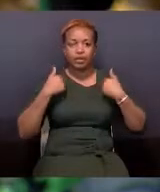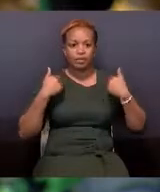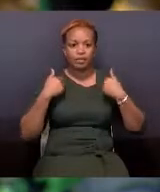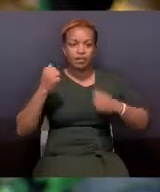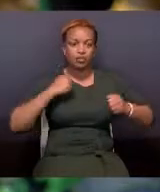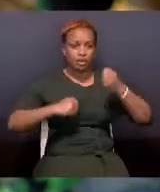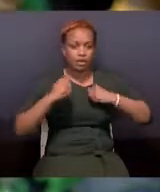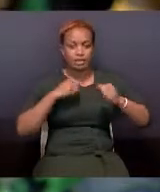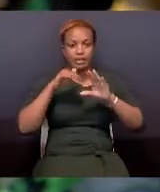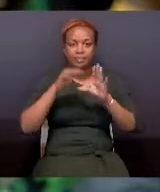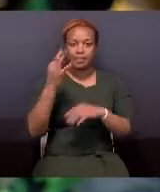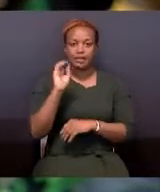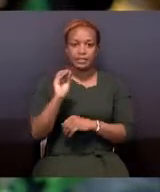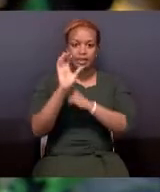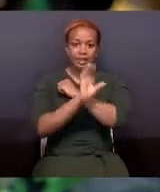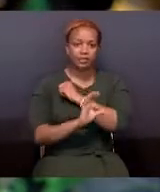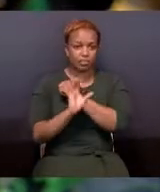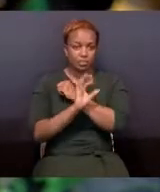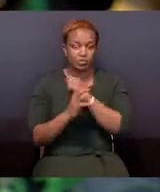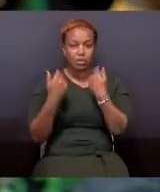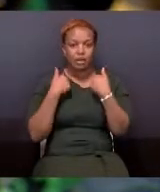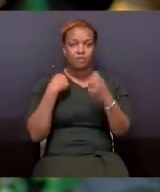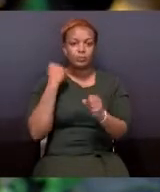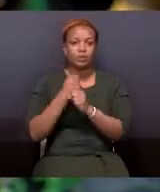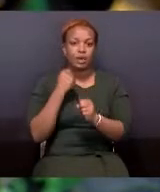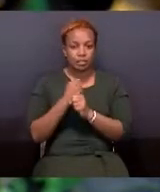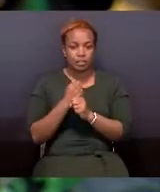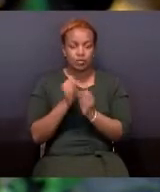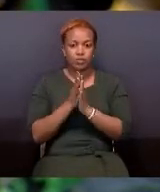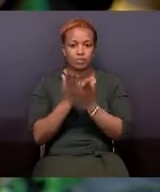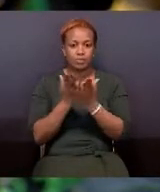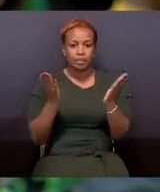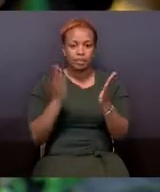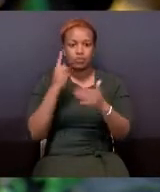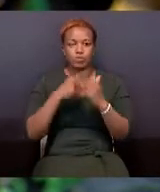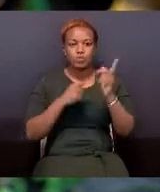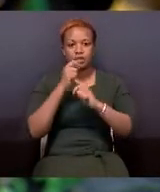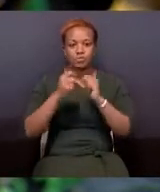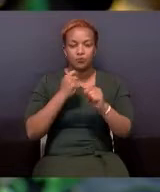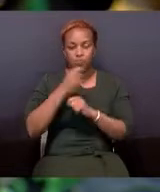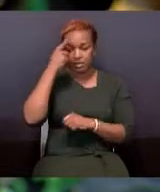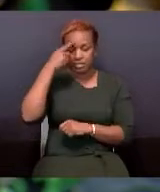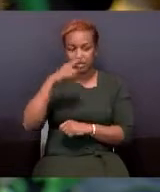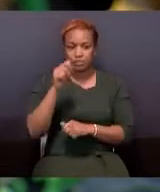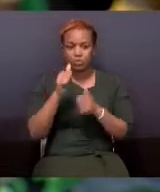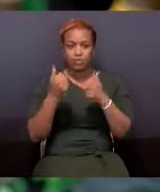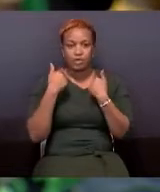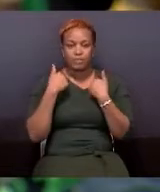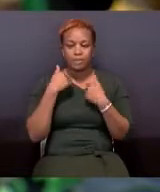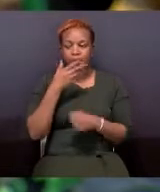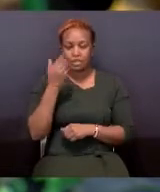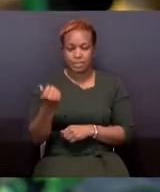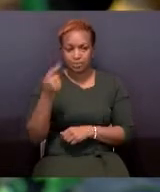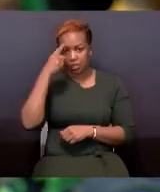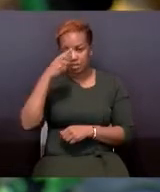coordinating 30 countries. We follow up and working with them, what kind of policies, and learn from each other. The best policy in the